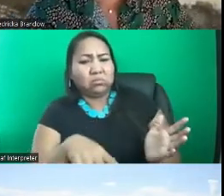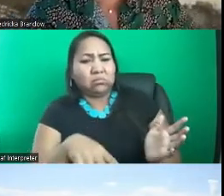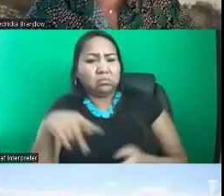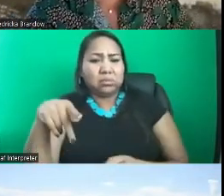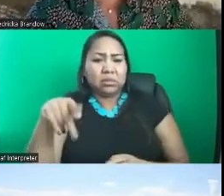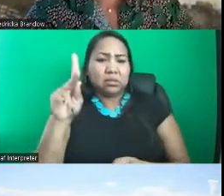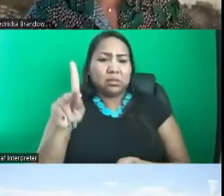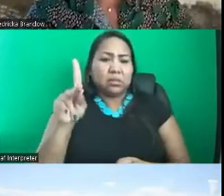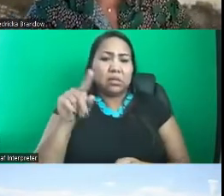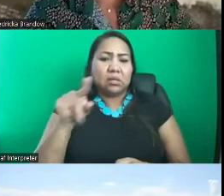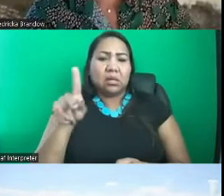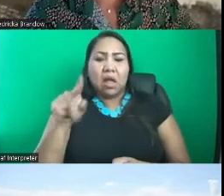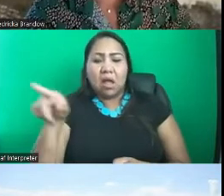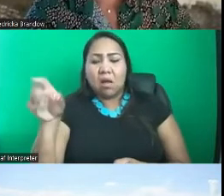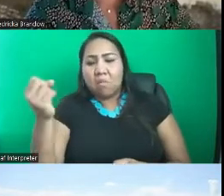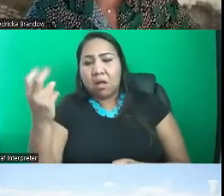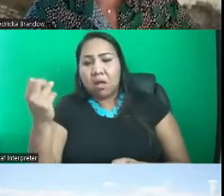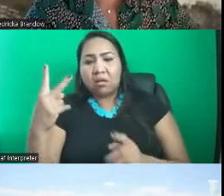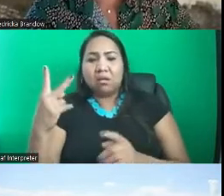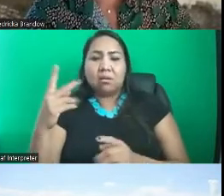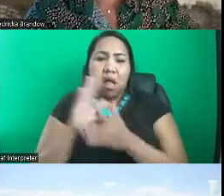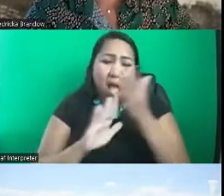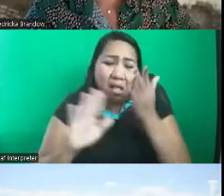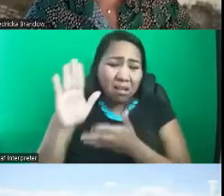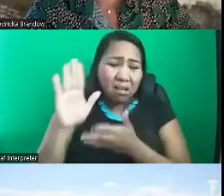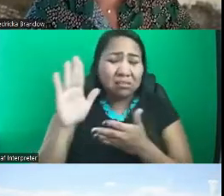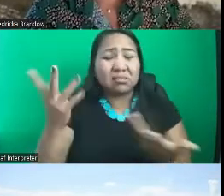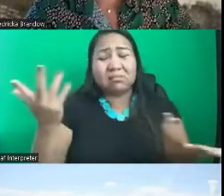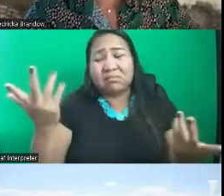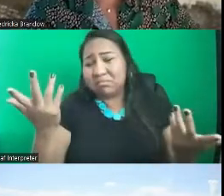post-secondary school educational settings,